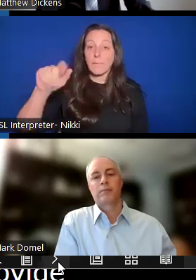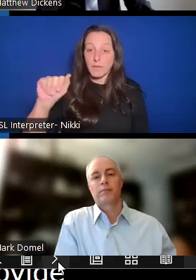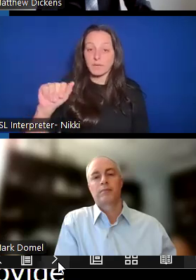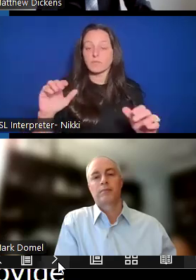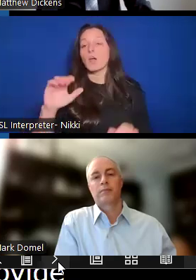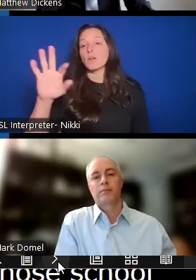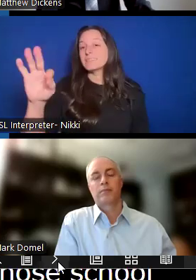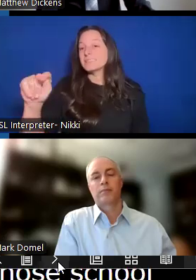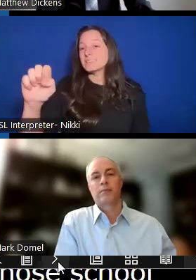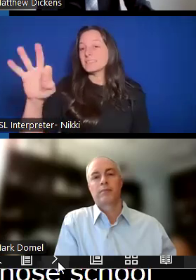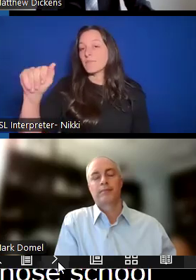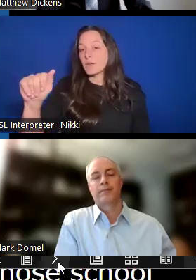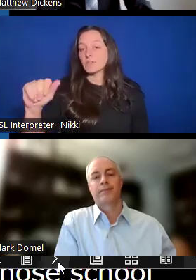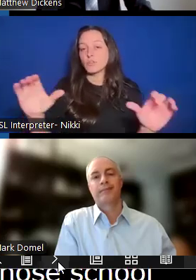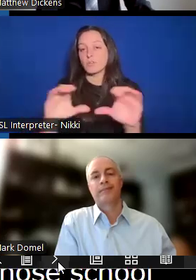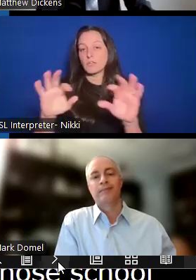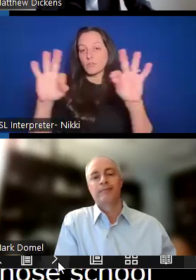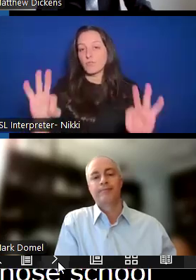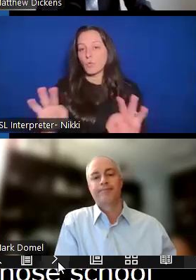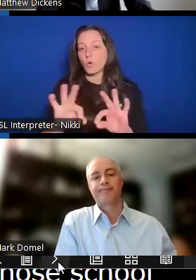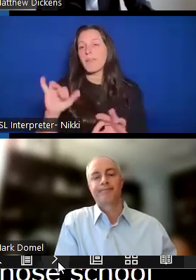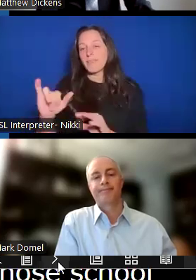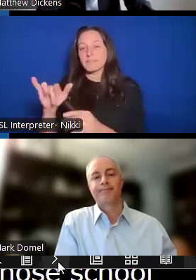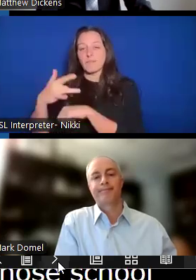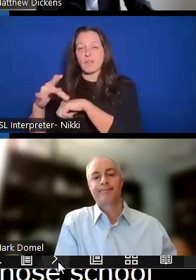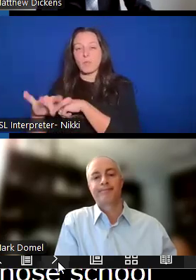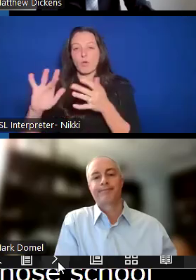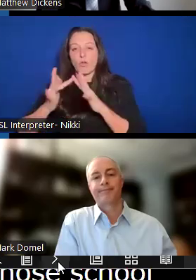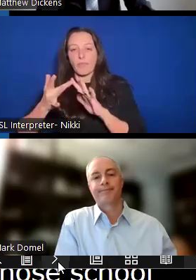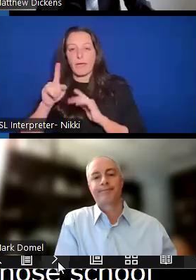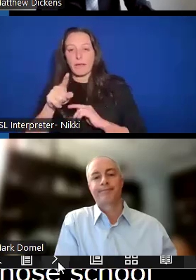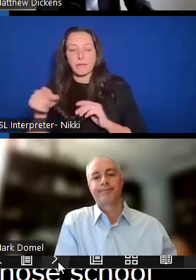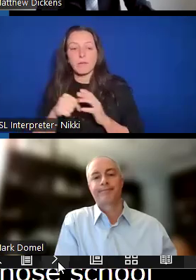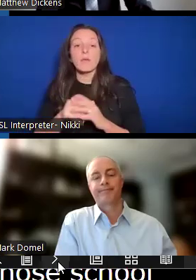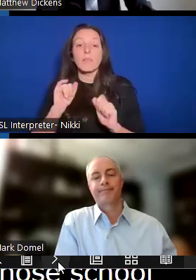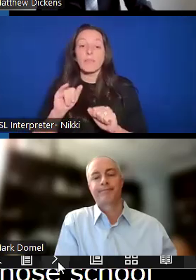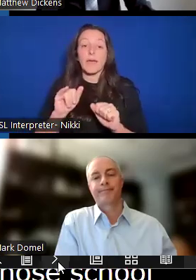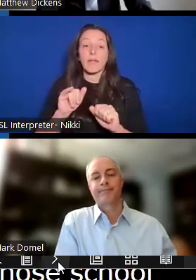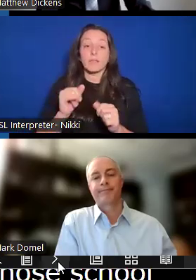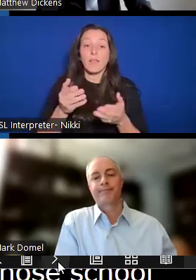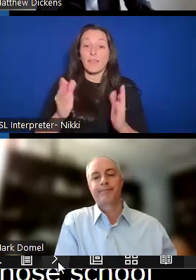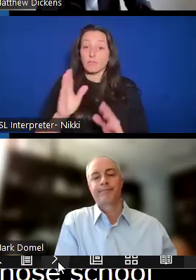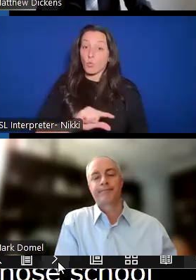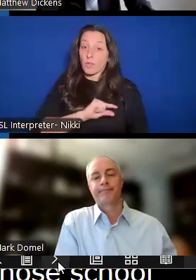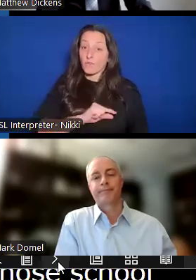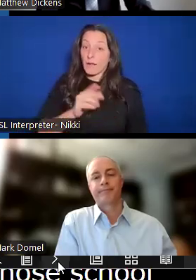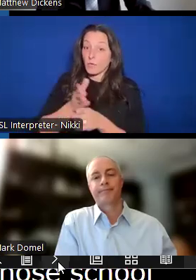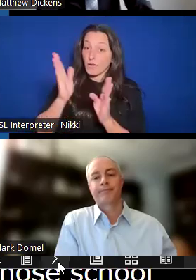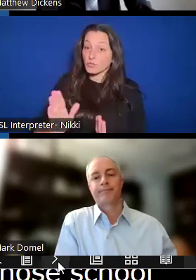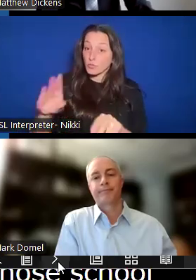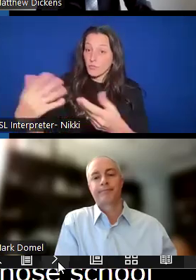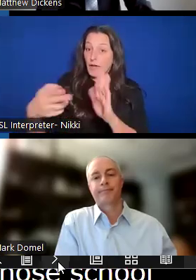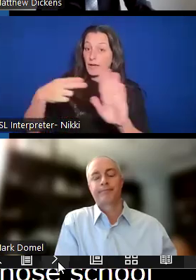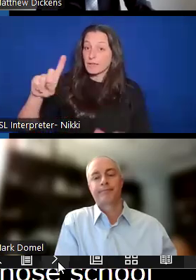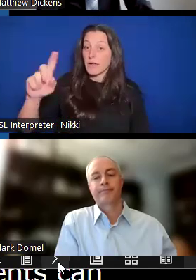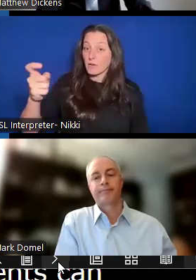in the toolkit on our website. This new form allows a qualified professional to provide a diagnosis that a child